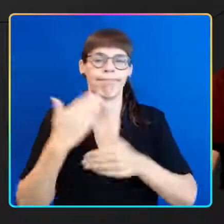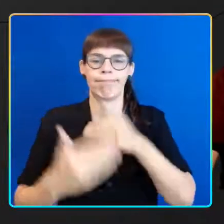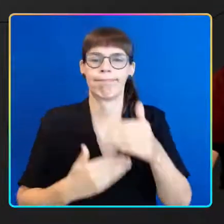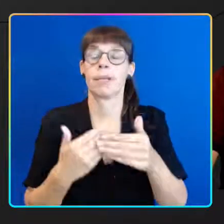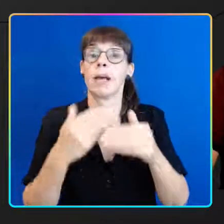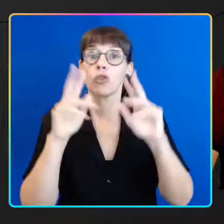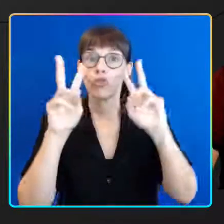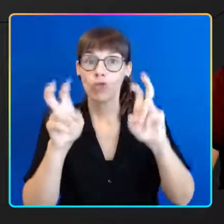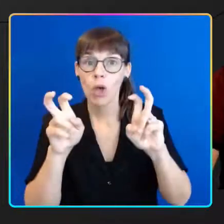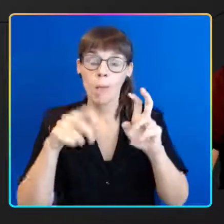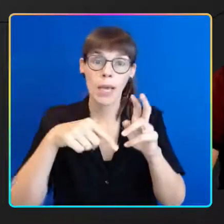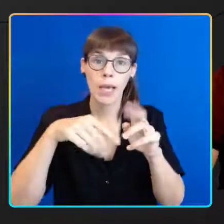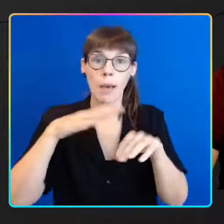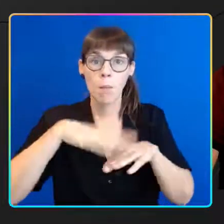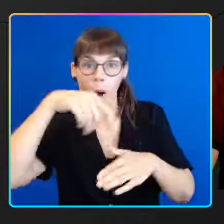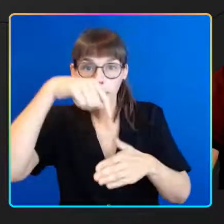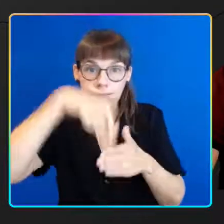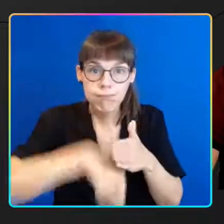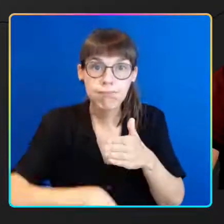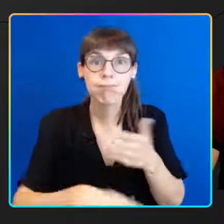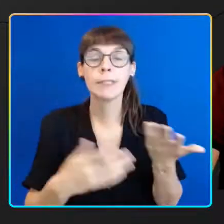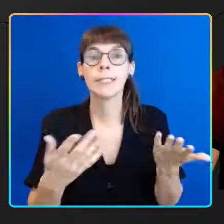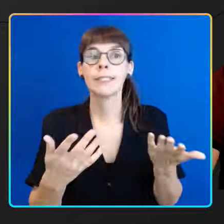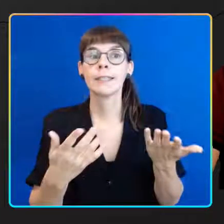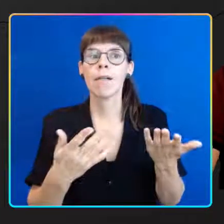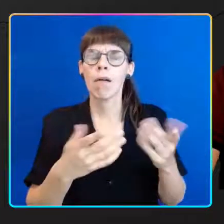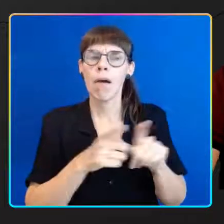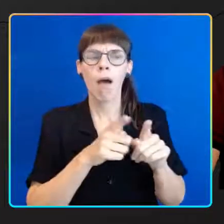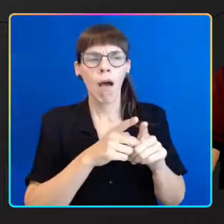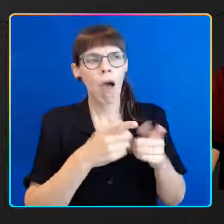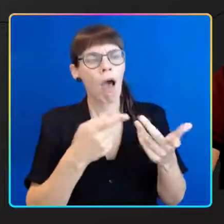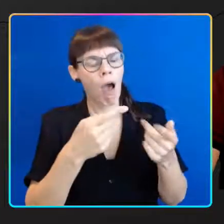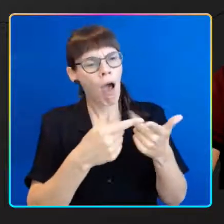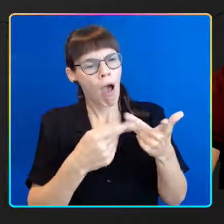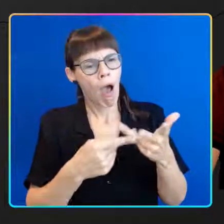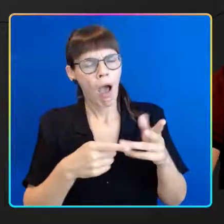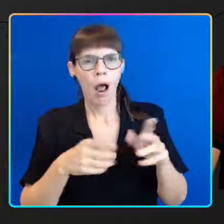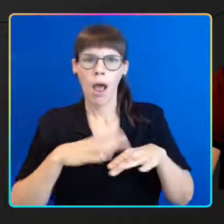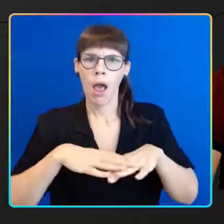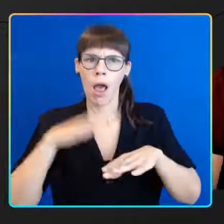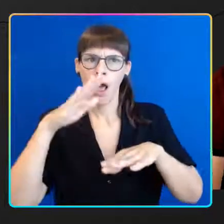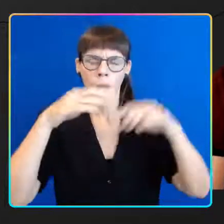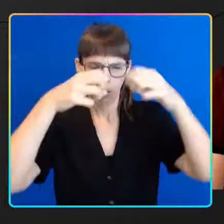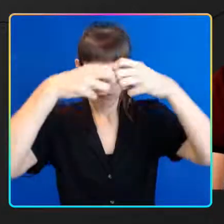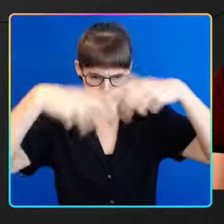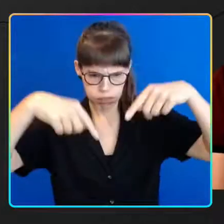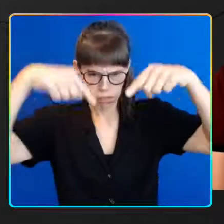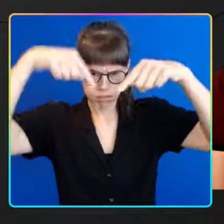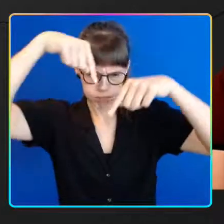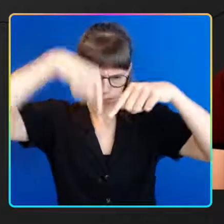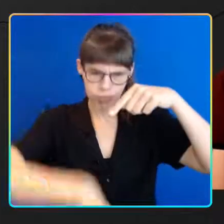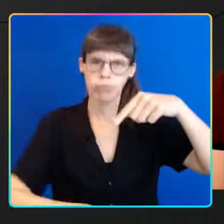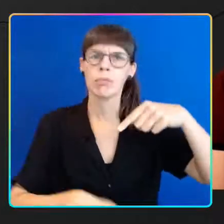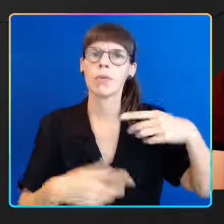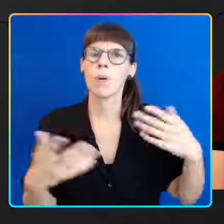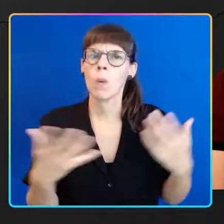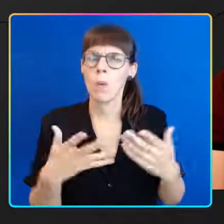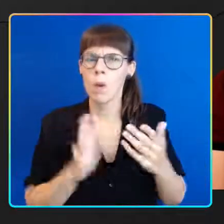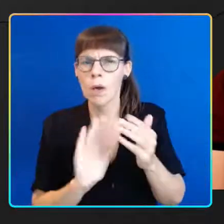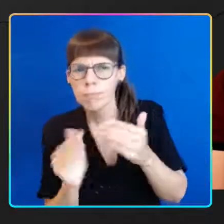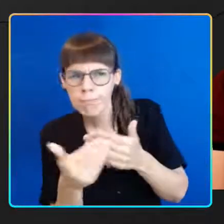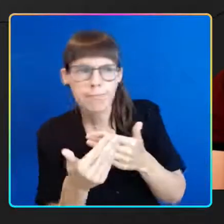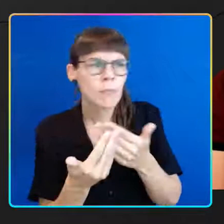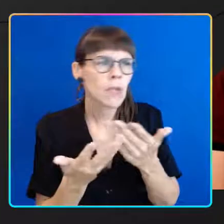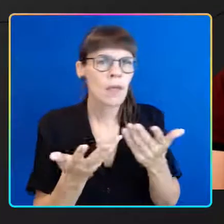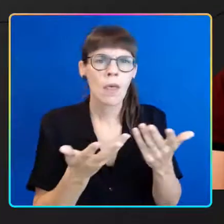and really explained well from top down what's behind the scene in behind deep